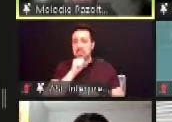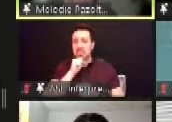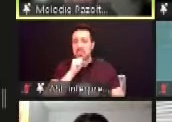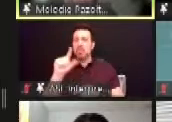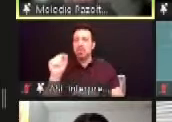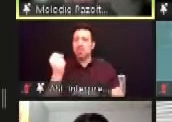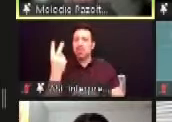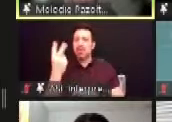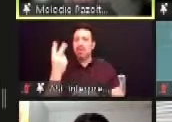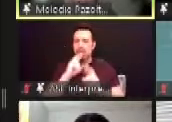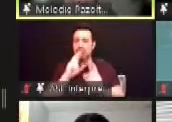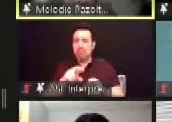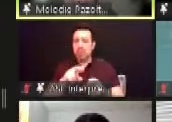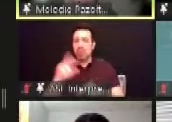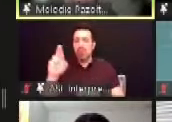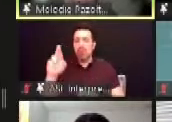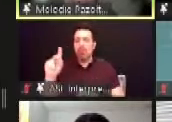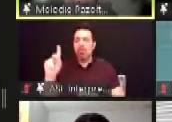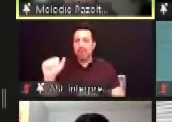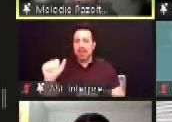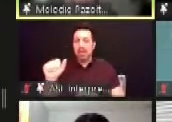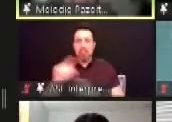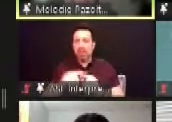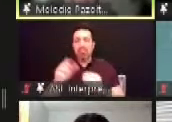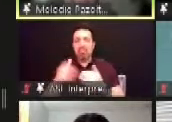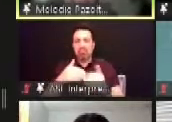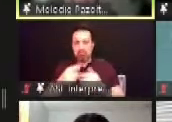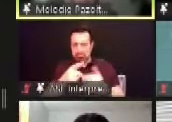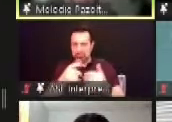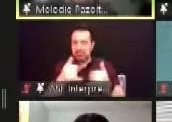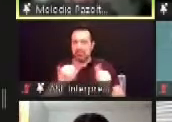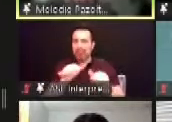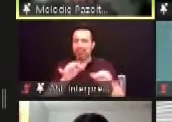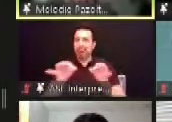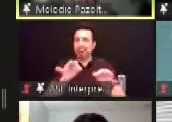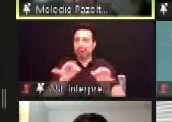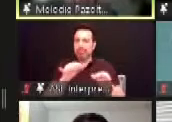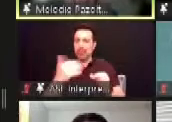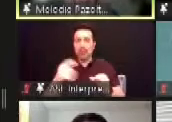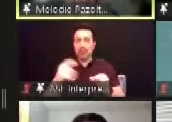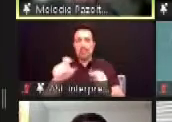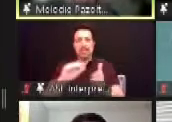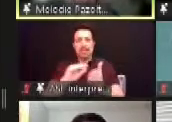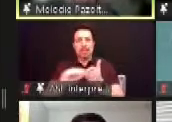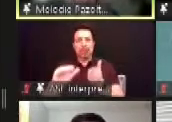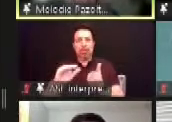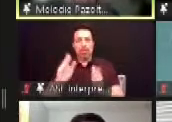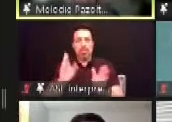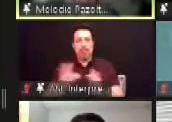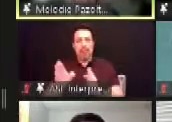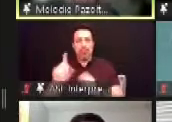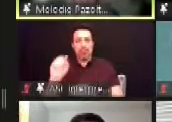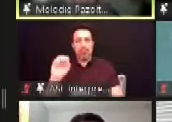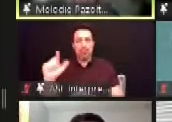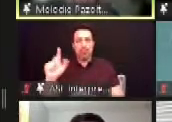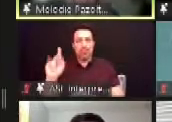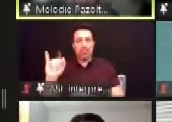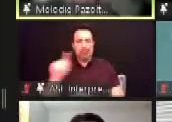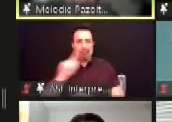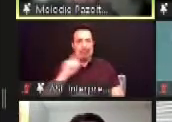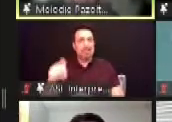2012 report that RDA did, it really tells the story about the need for the Discharge Planners Toolkit. What the